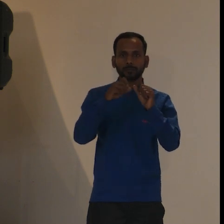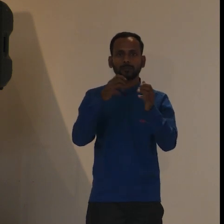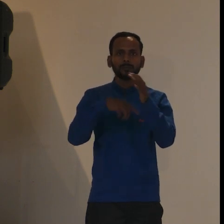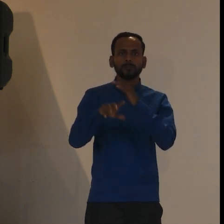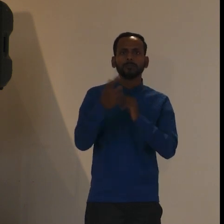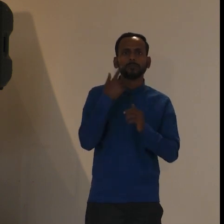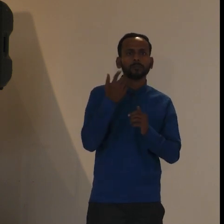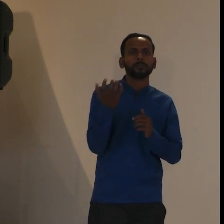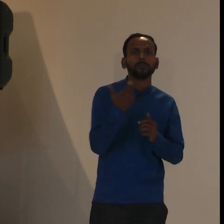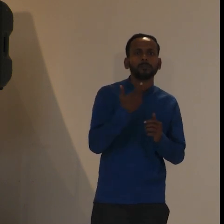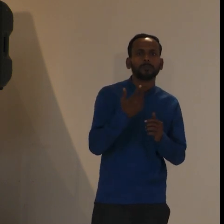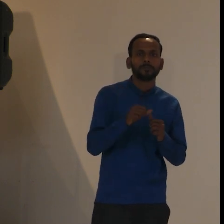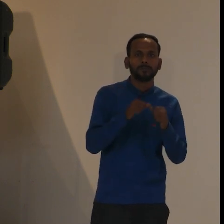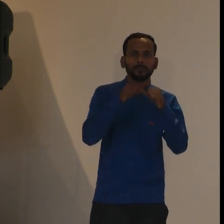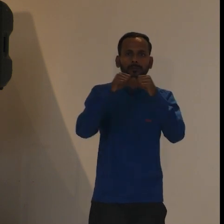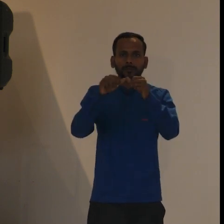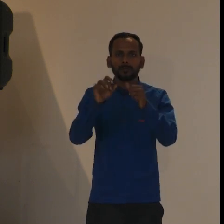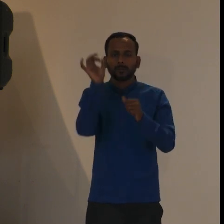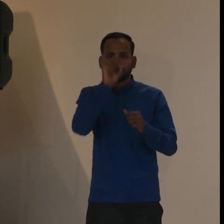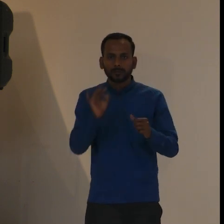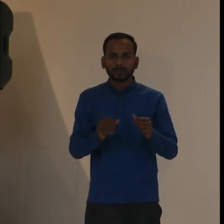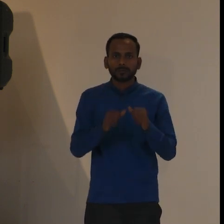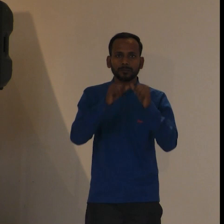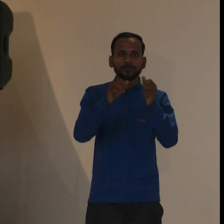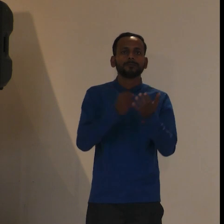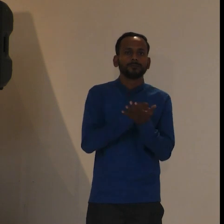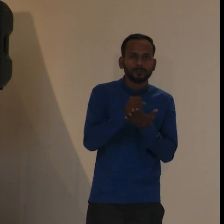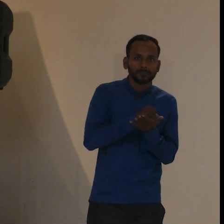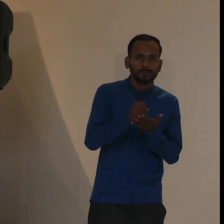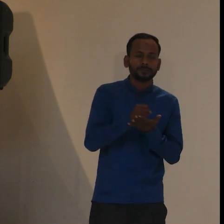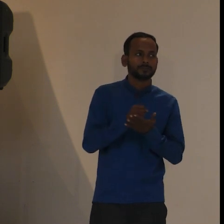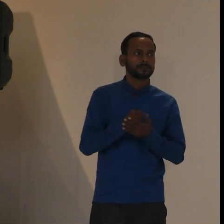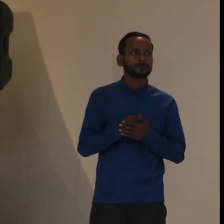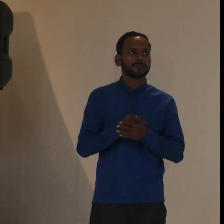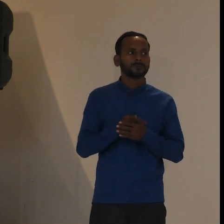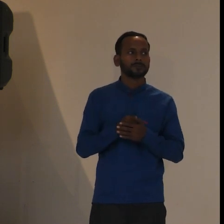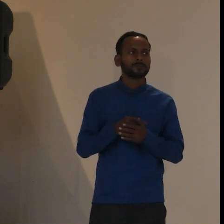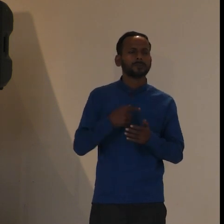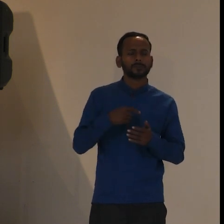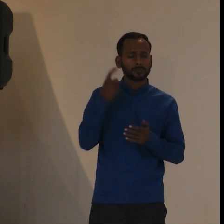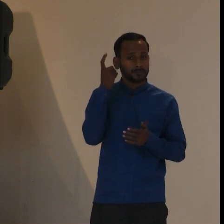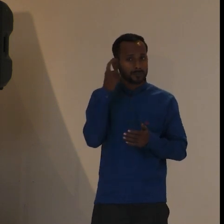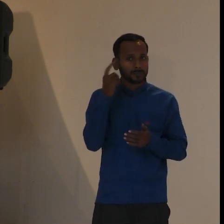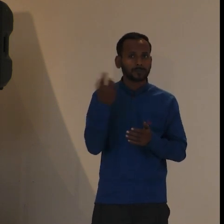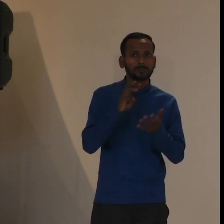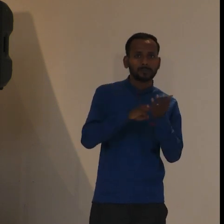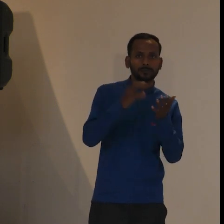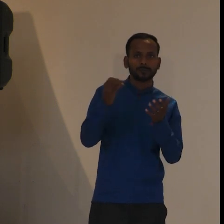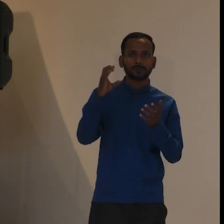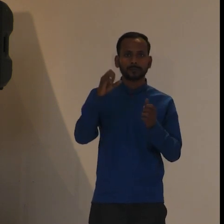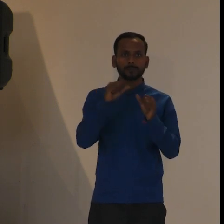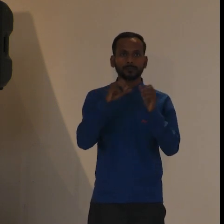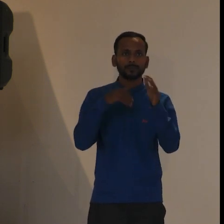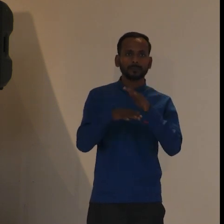I can't answer in an official capacity because I'm not part of MoCA. But what I imagine a museum like MoCA does is it